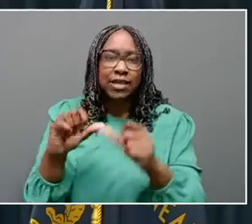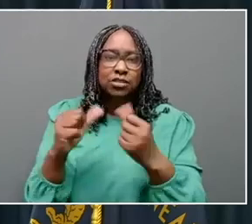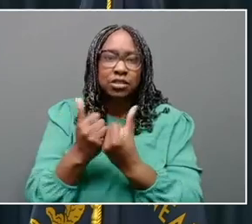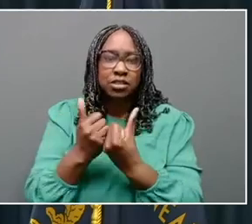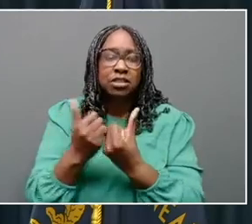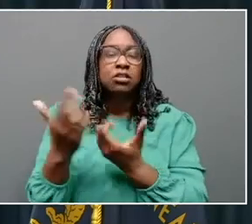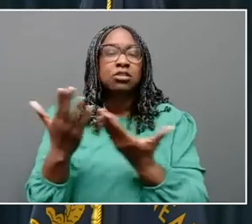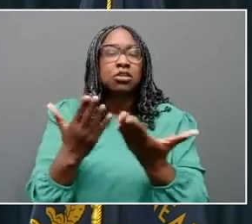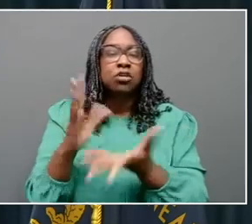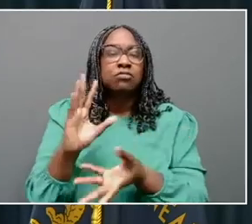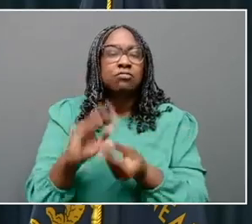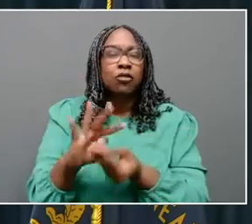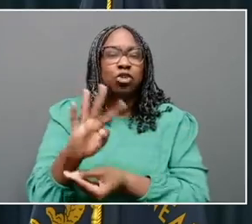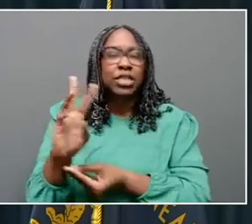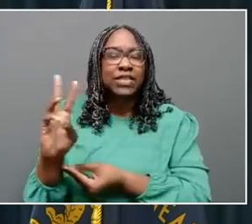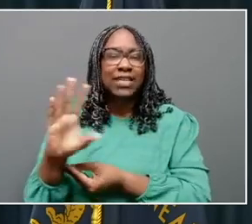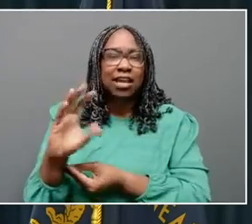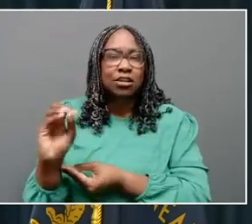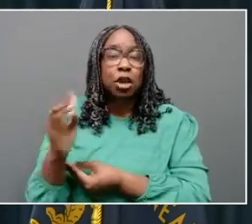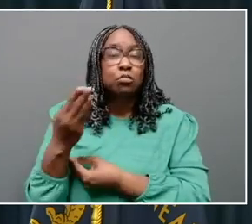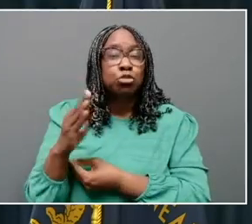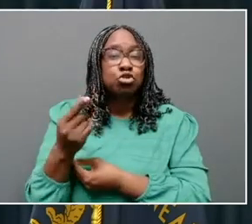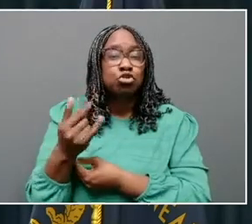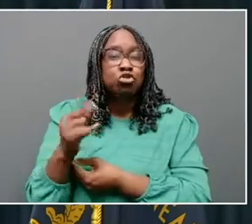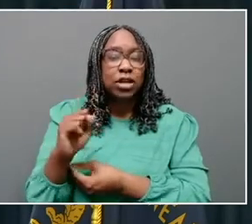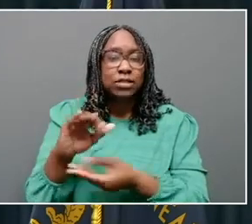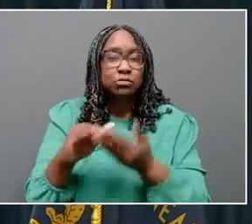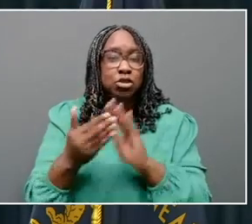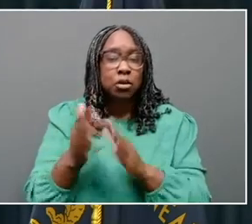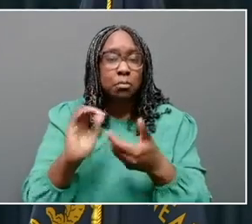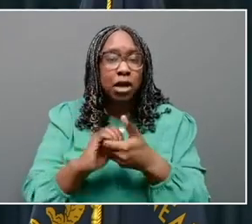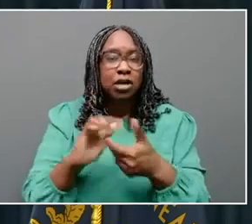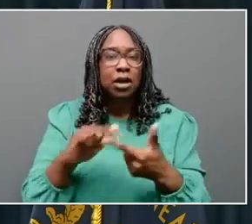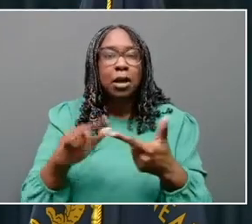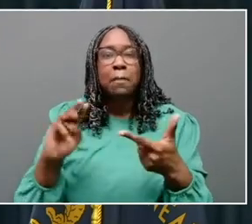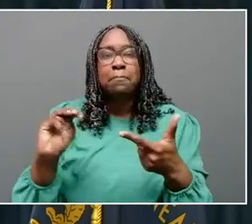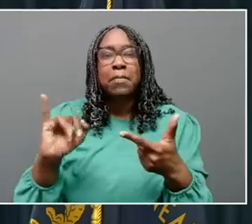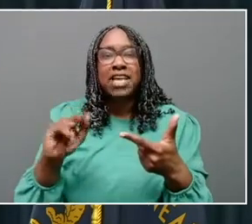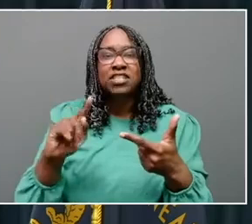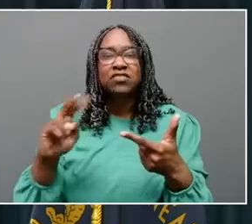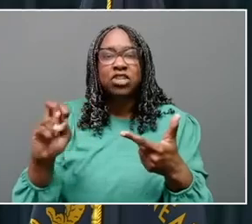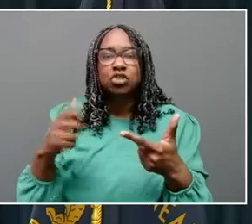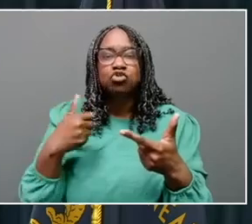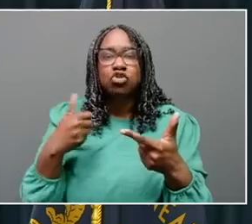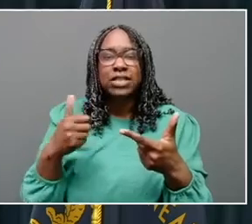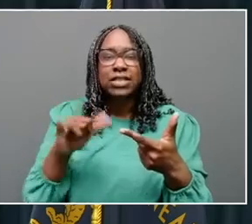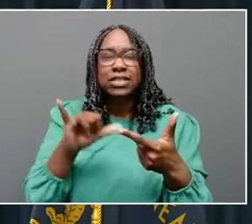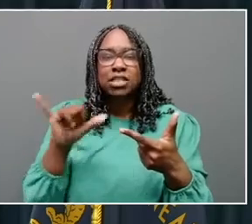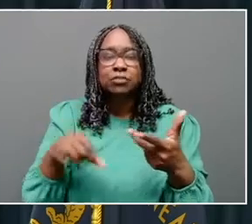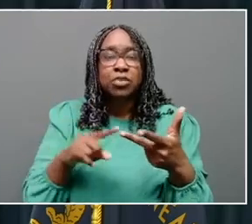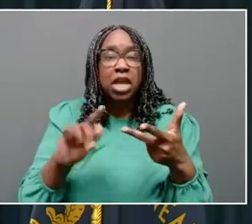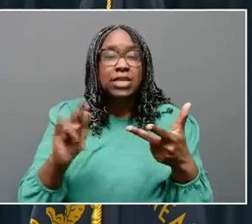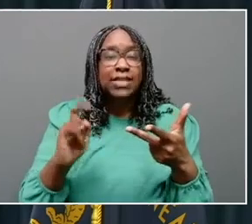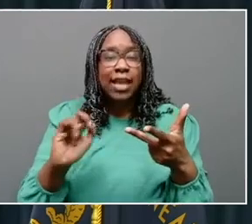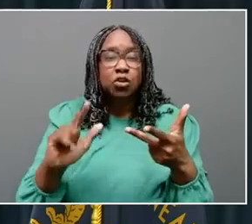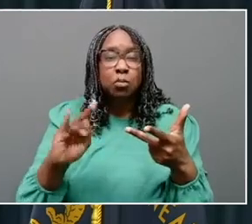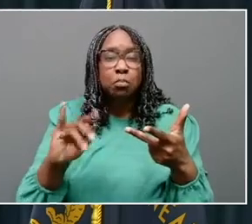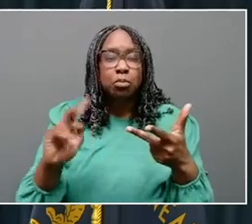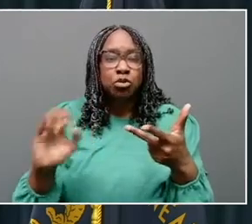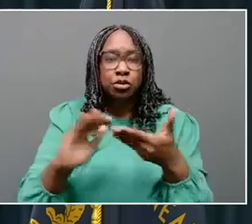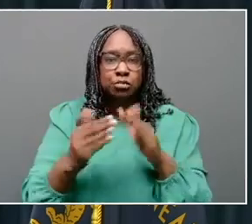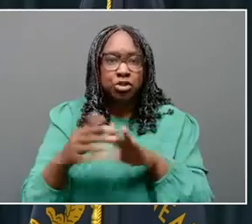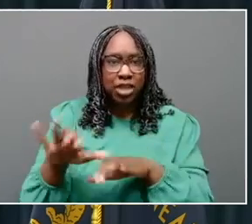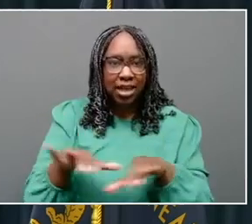the Bluegrass Community Action Partnership, the City of Maysville and Maysville Transit System, Daniel Boone Community Action Agencies, the